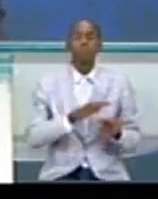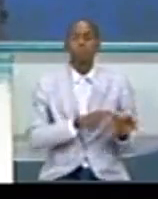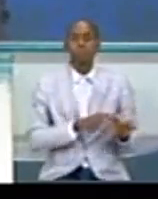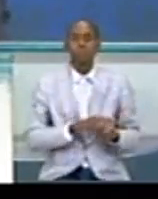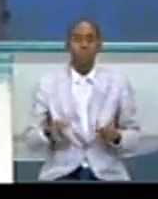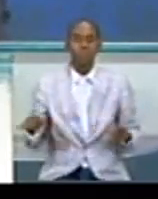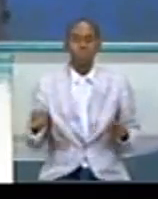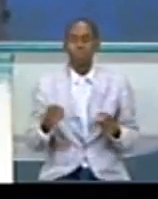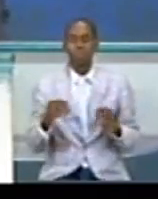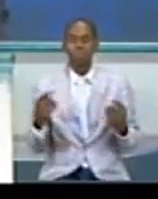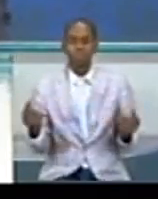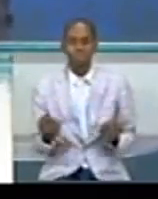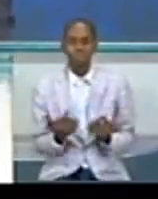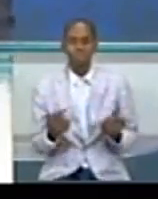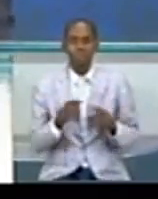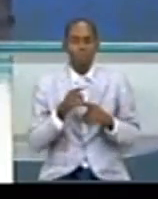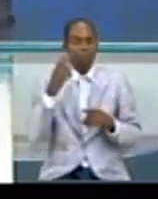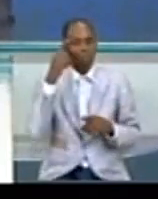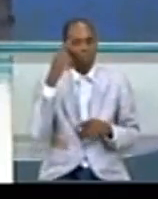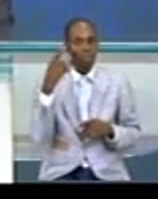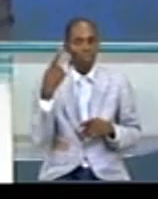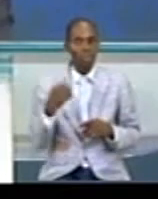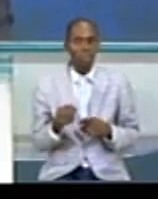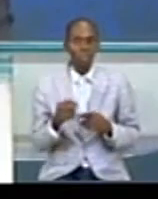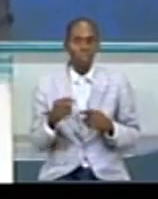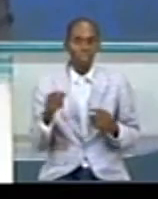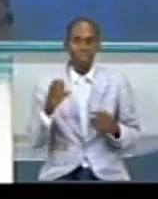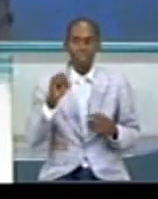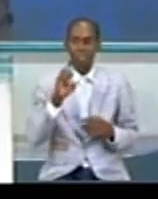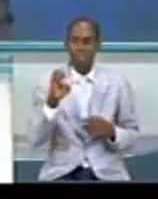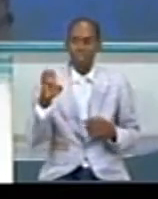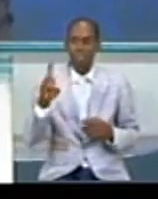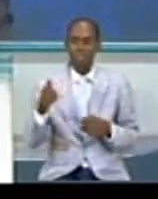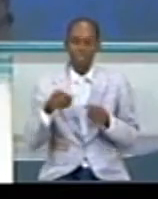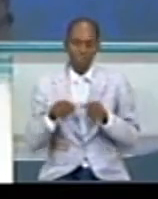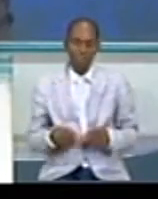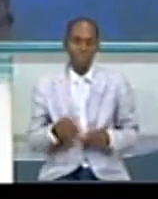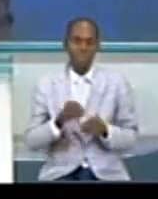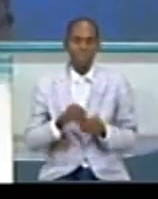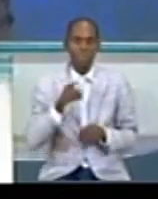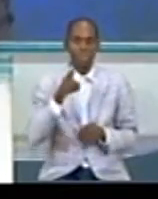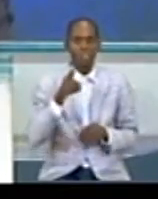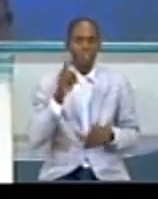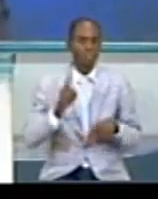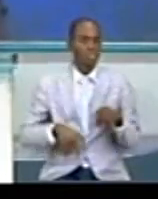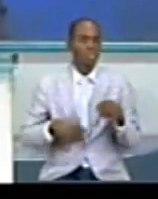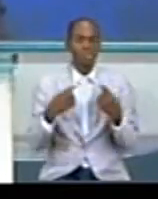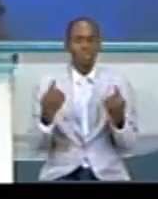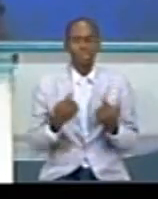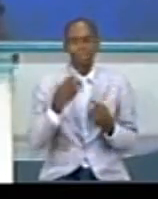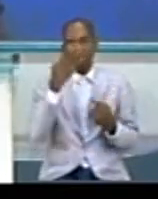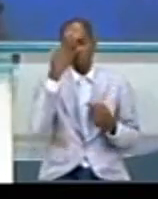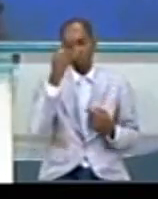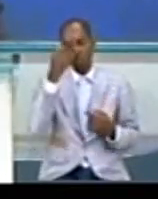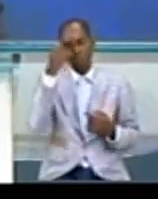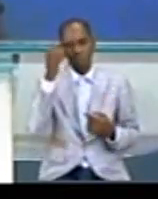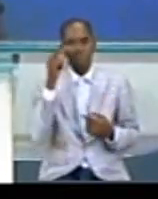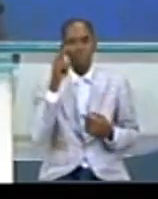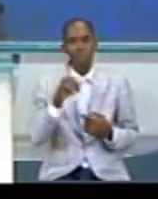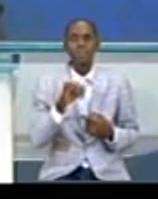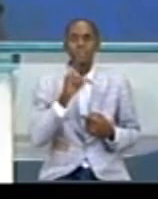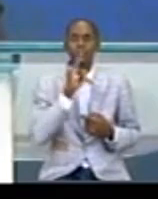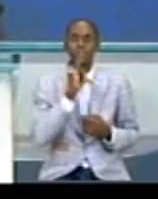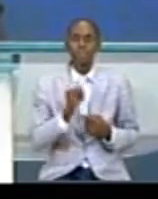seed remaineth in him, and he cannot sin because he is born